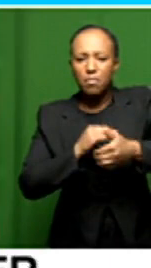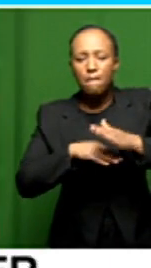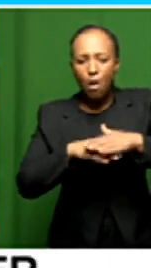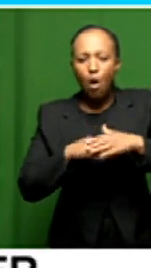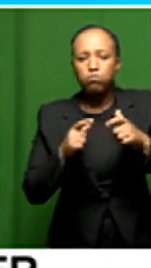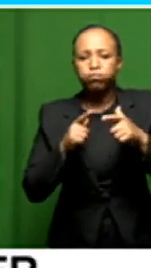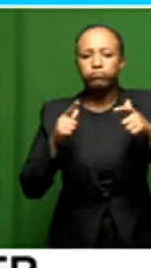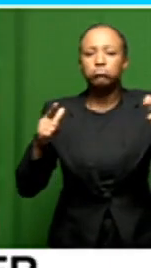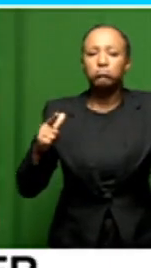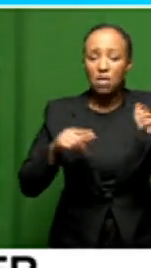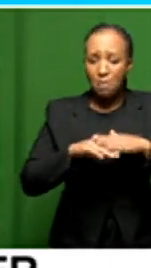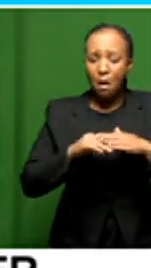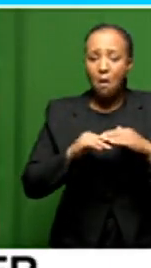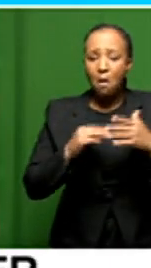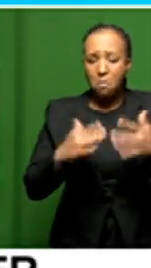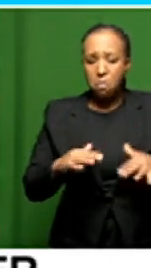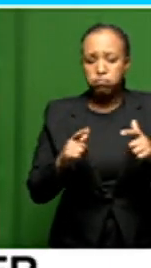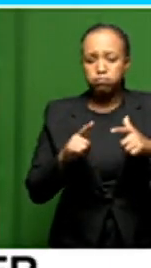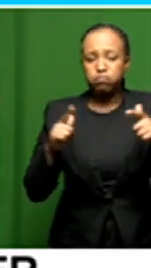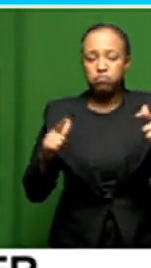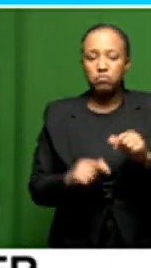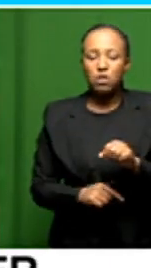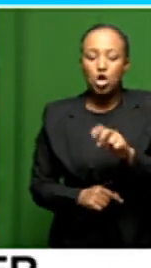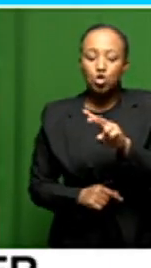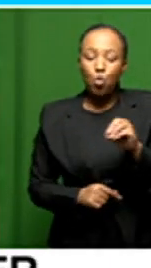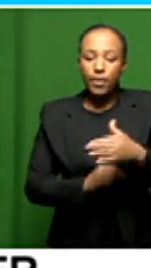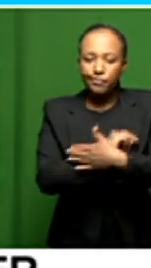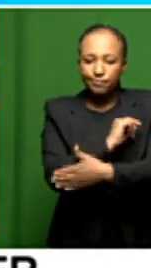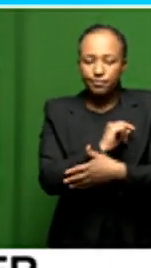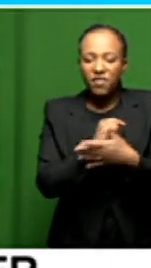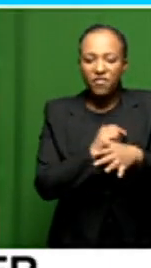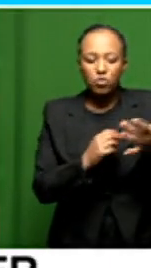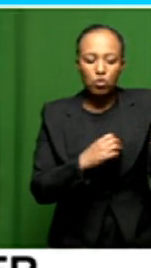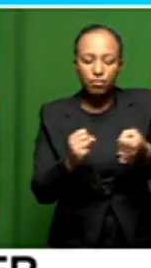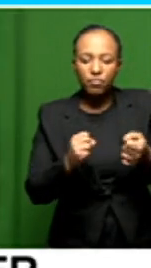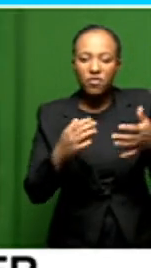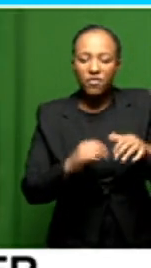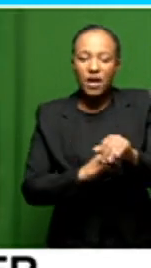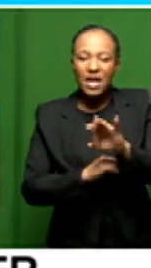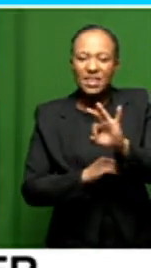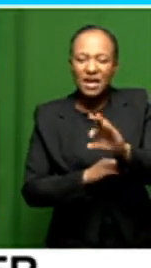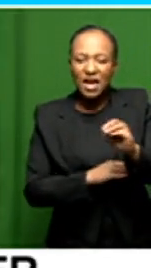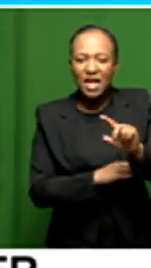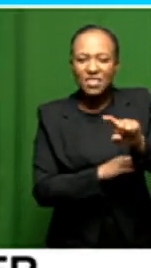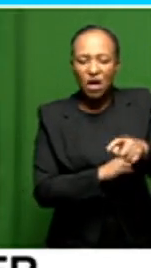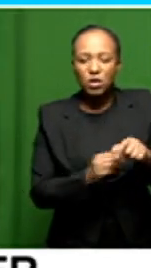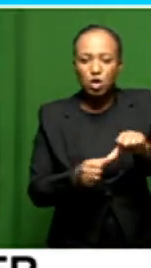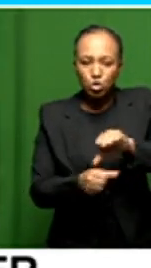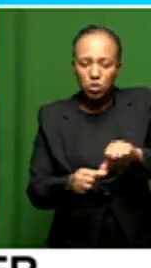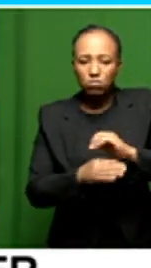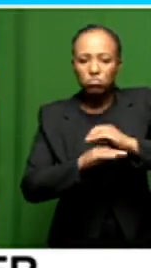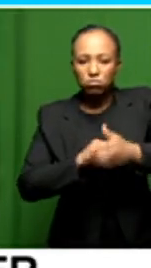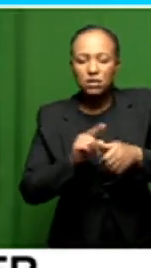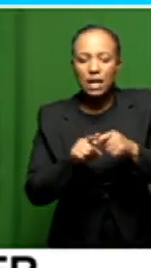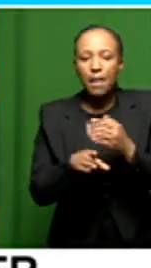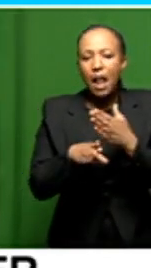an unprecedented scale. More than 200 countries have deployed more than 3,000 social protection and labor